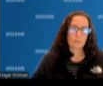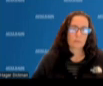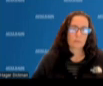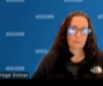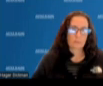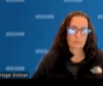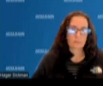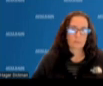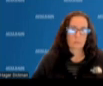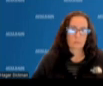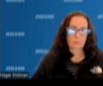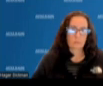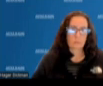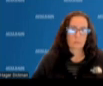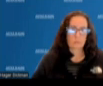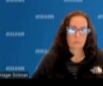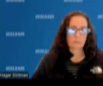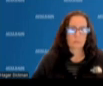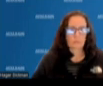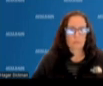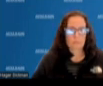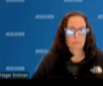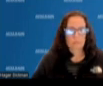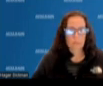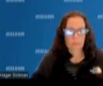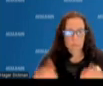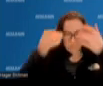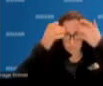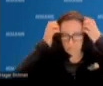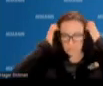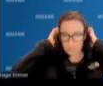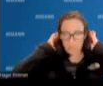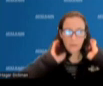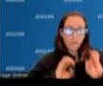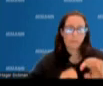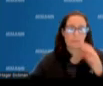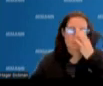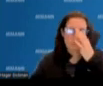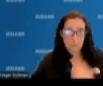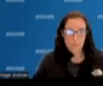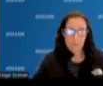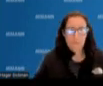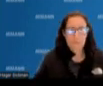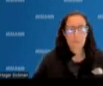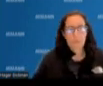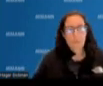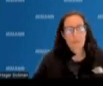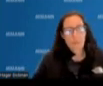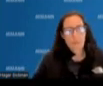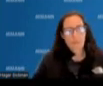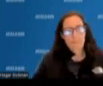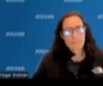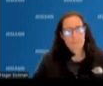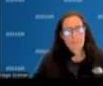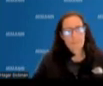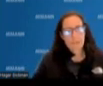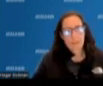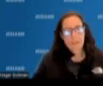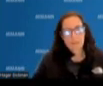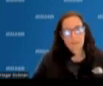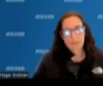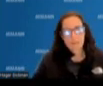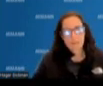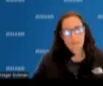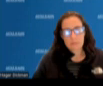priorities. States will lose money, be left holding the bill, and be forced to cut to fill the gap